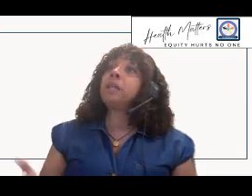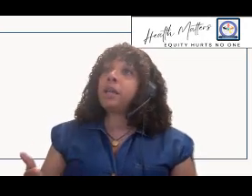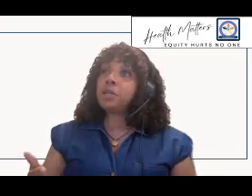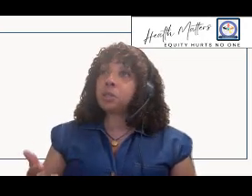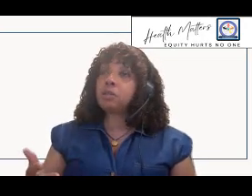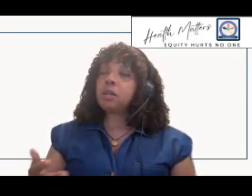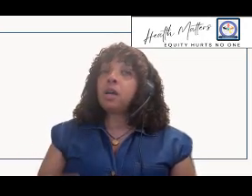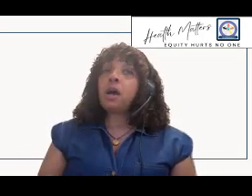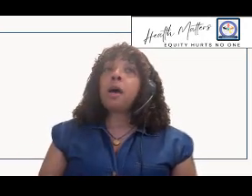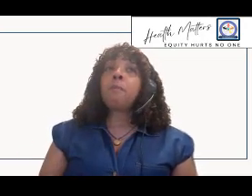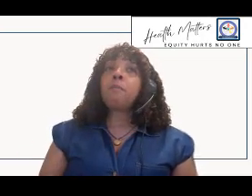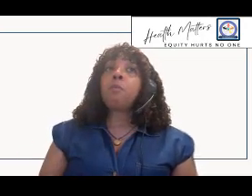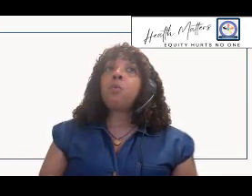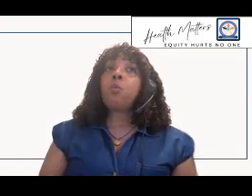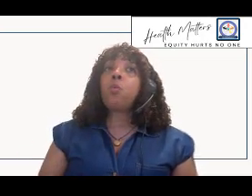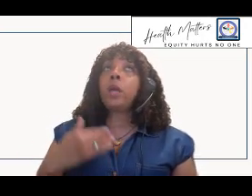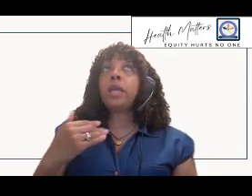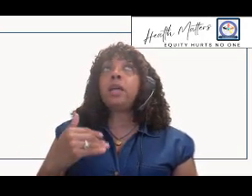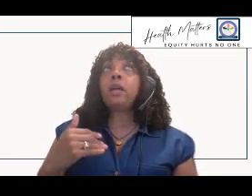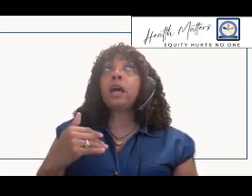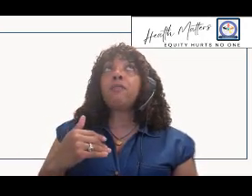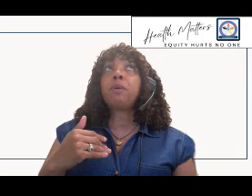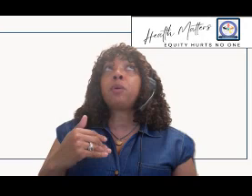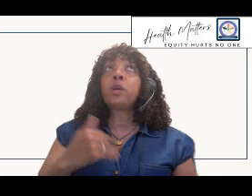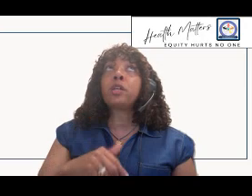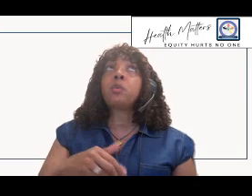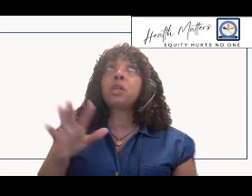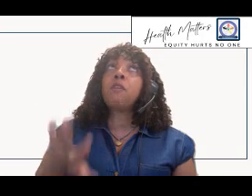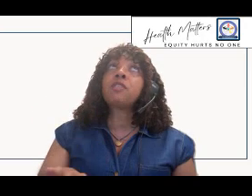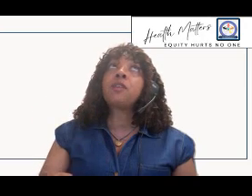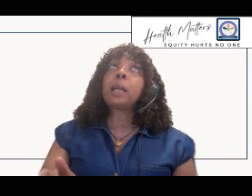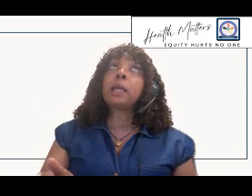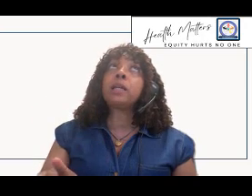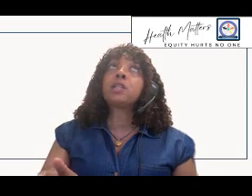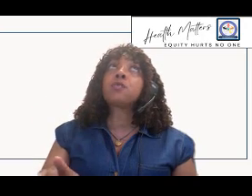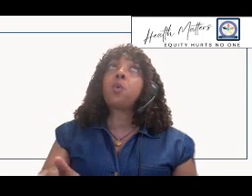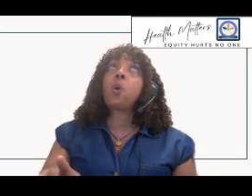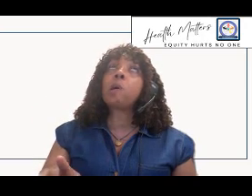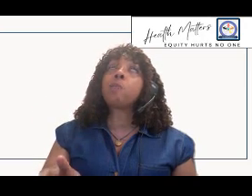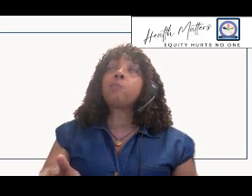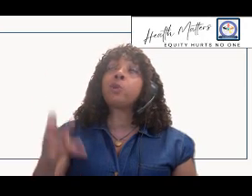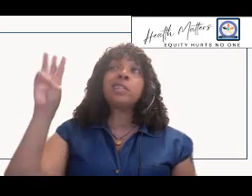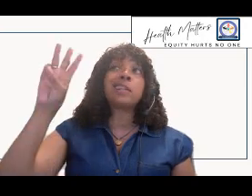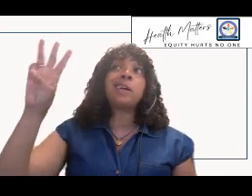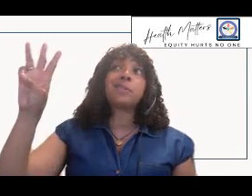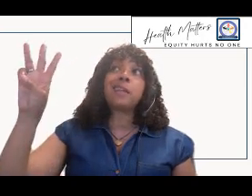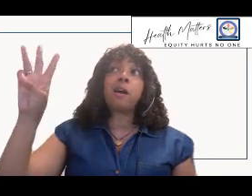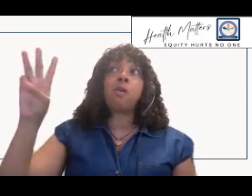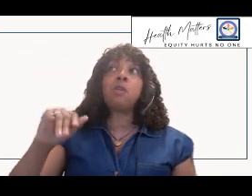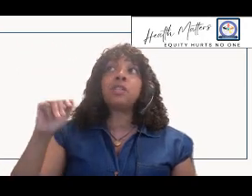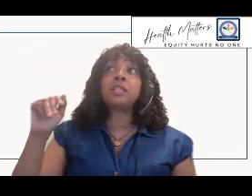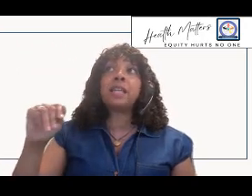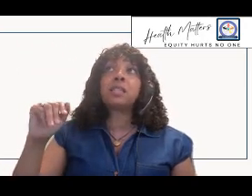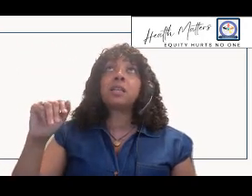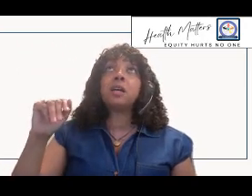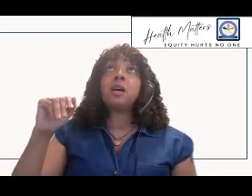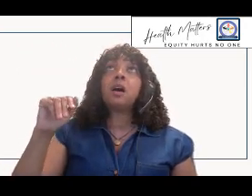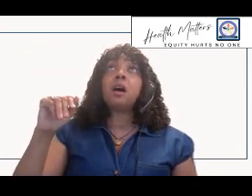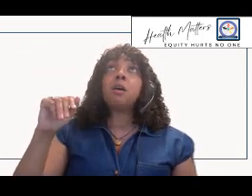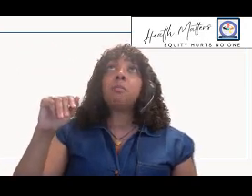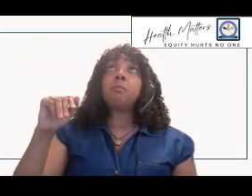heat mitigation. We have been working with the Office of Analytics for 3 cycles now on the